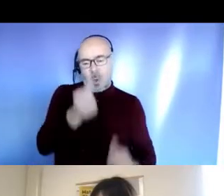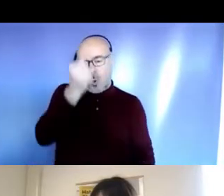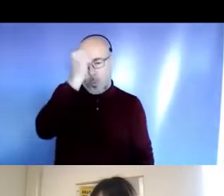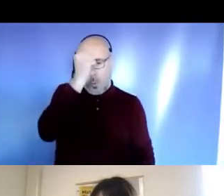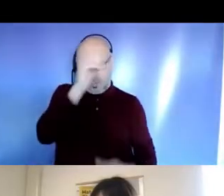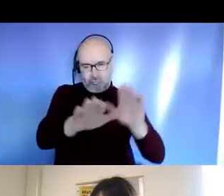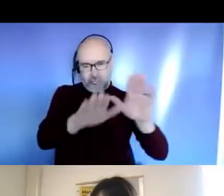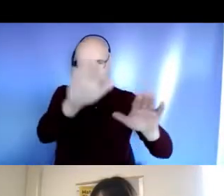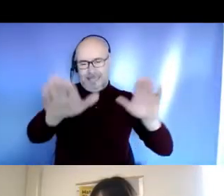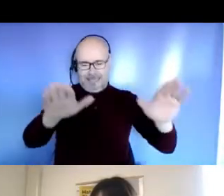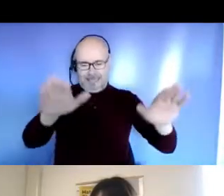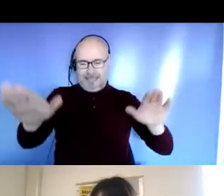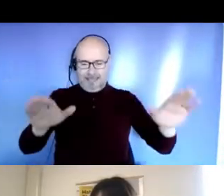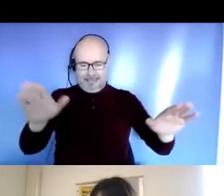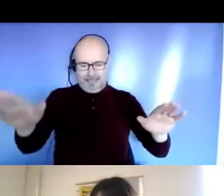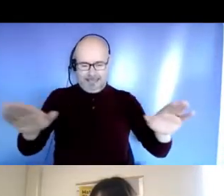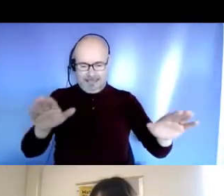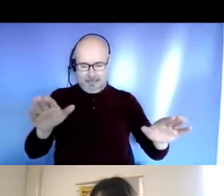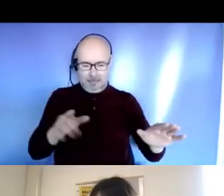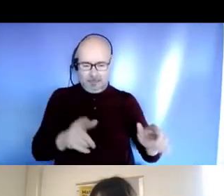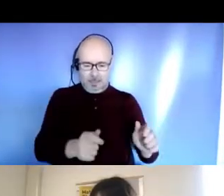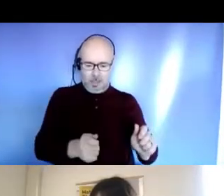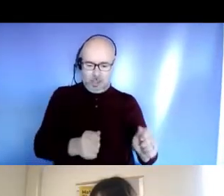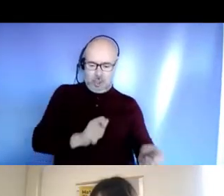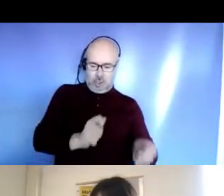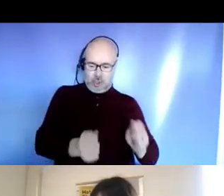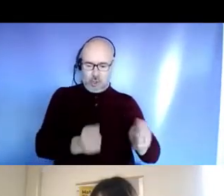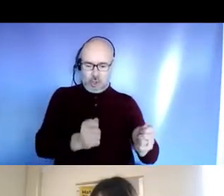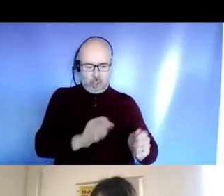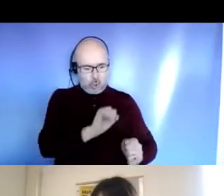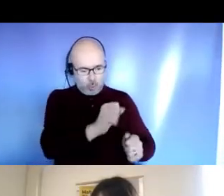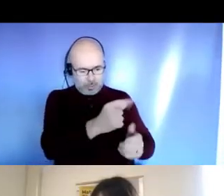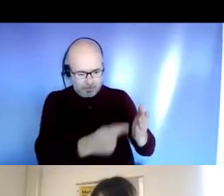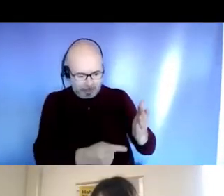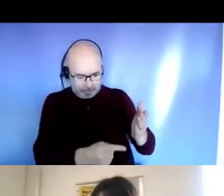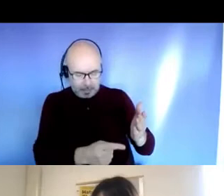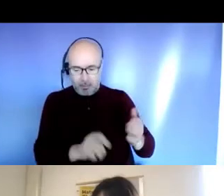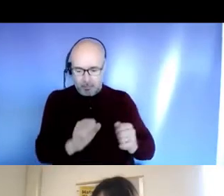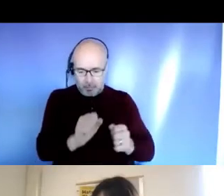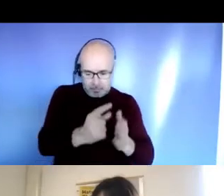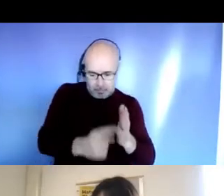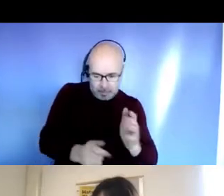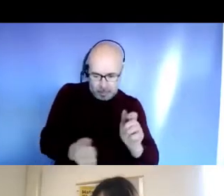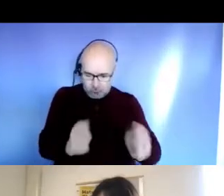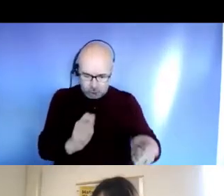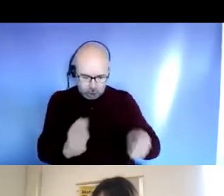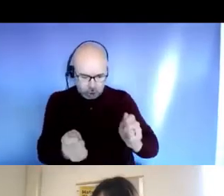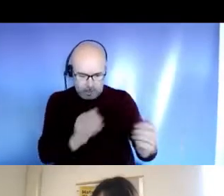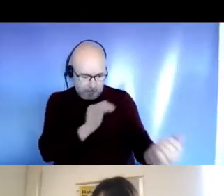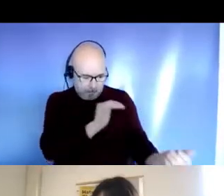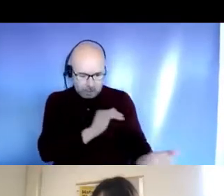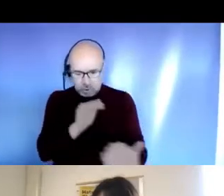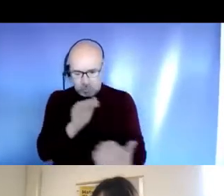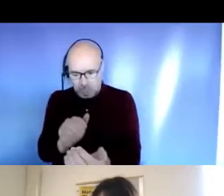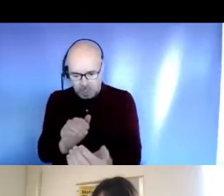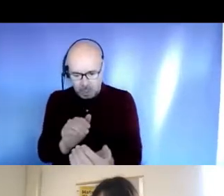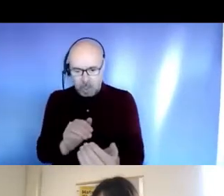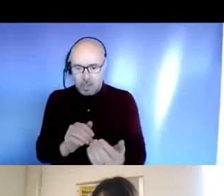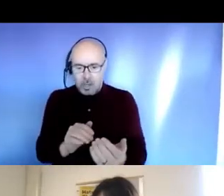to adapt to different disabilities, has an ability to scale up, so to cover as